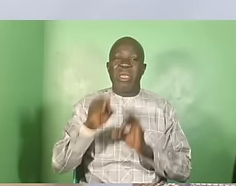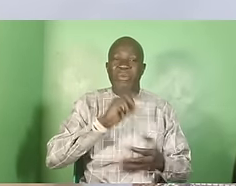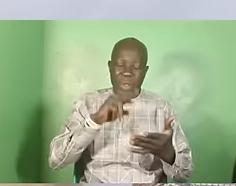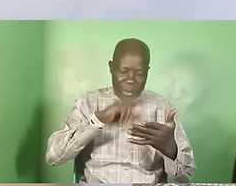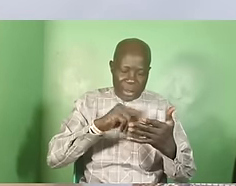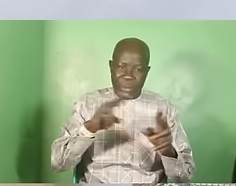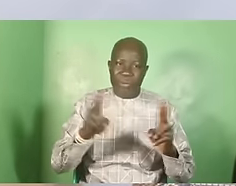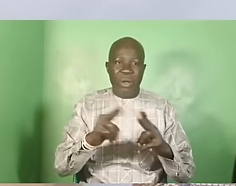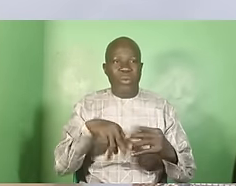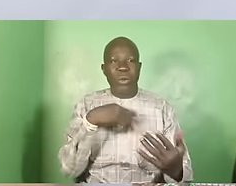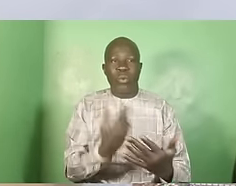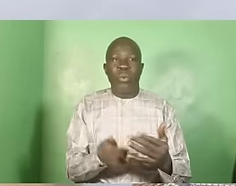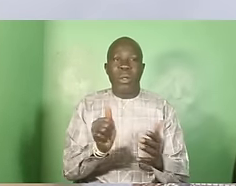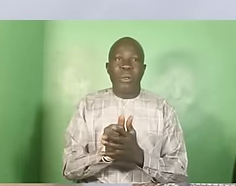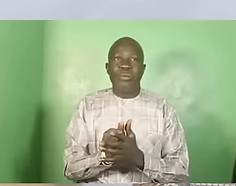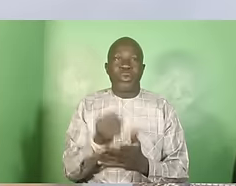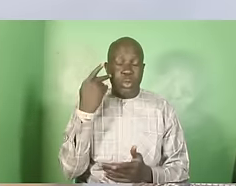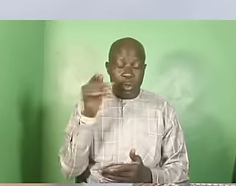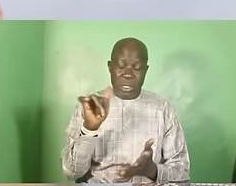You will read it very well the Bible.